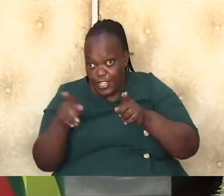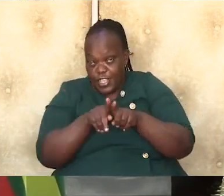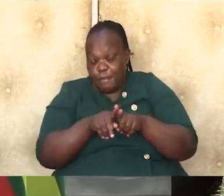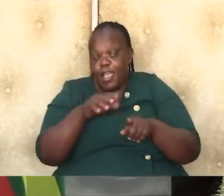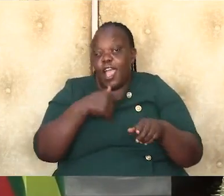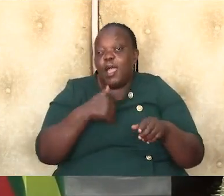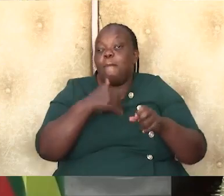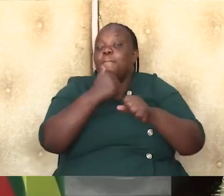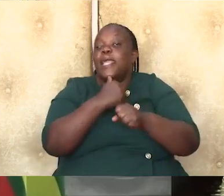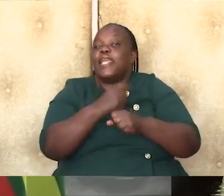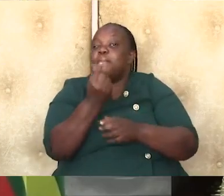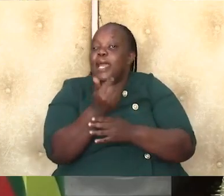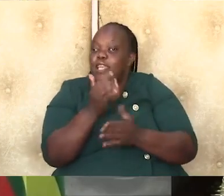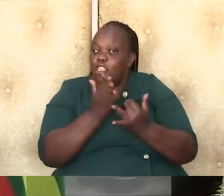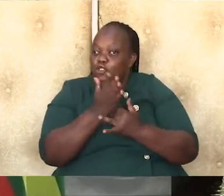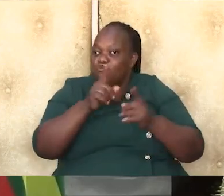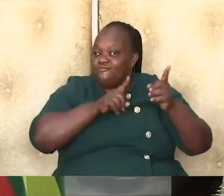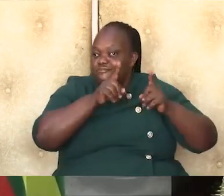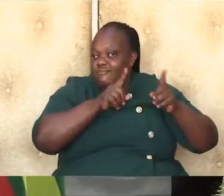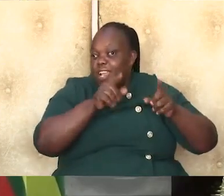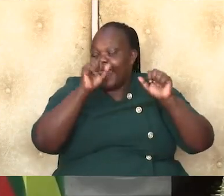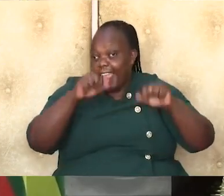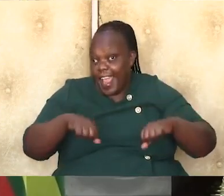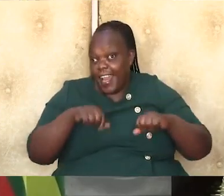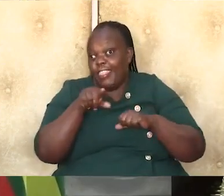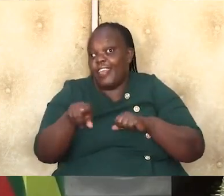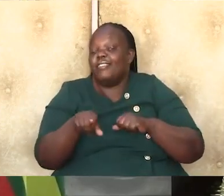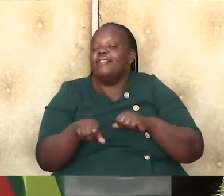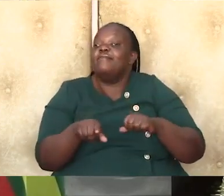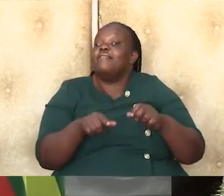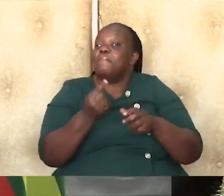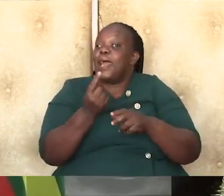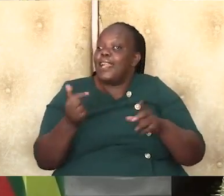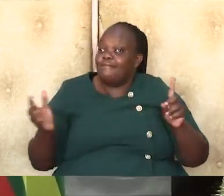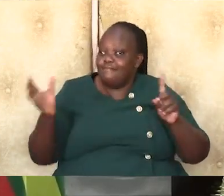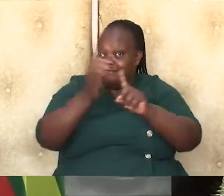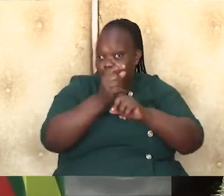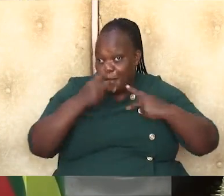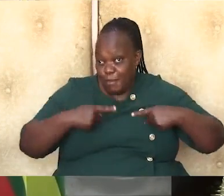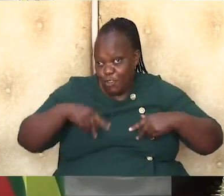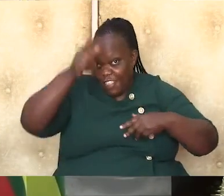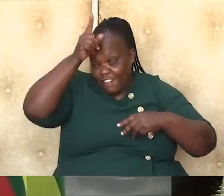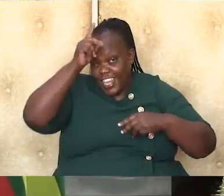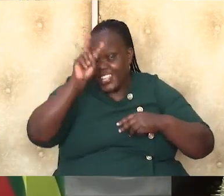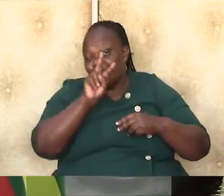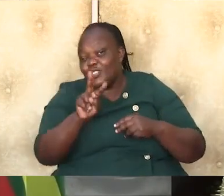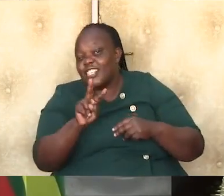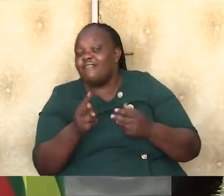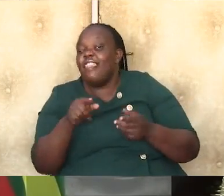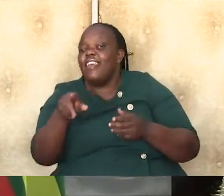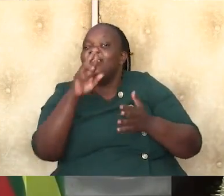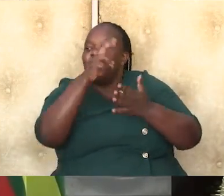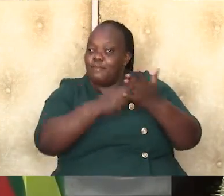also are making money, through tourism, so that such monies can reach people in the villages. You can see this